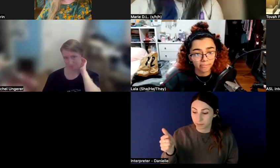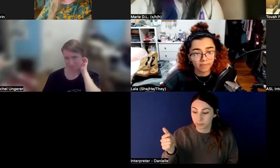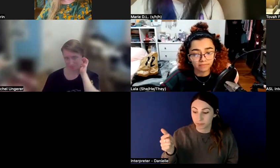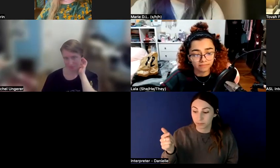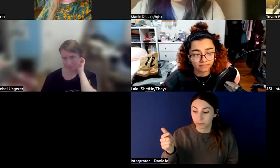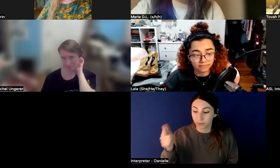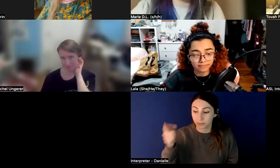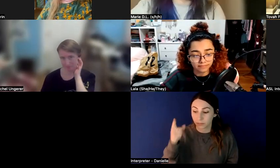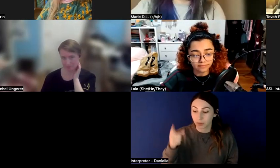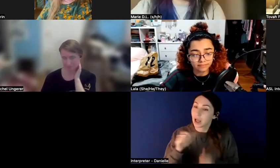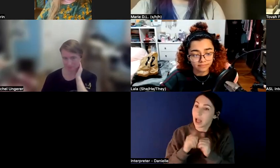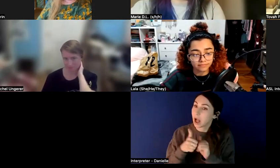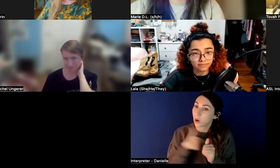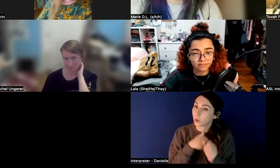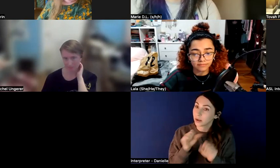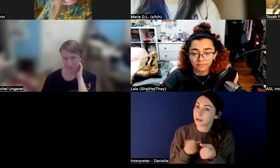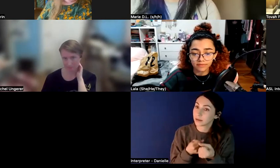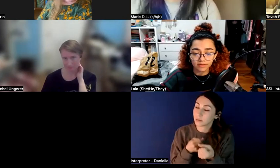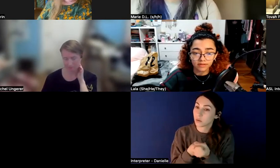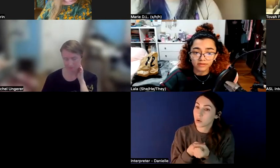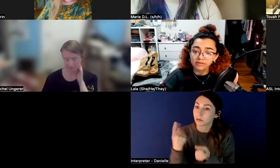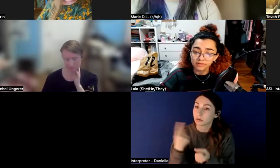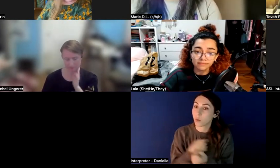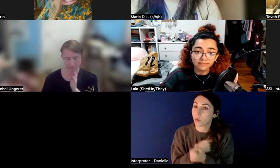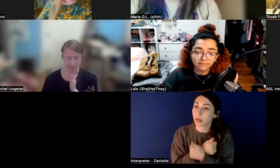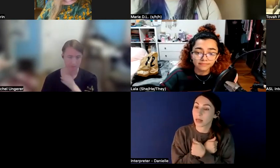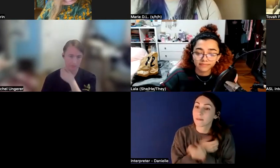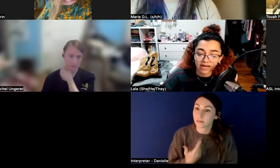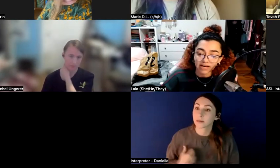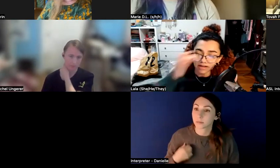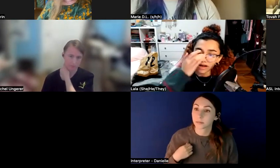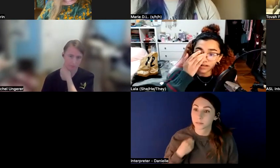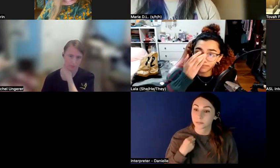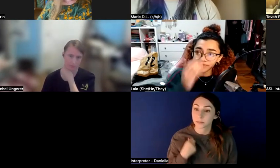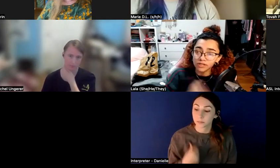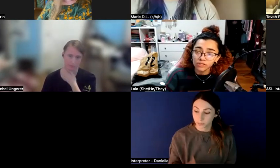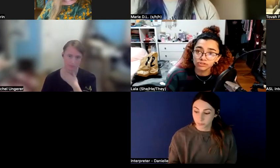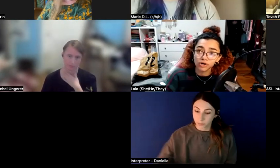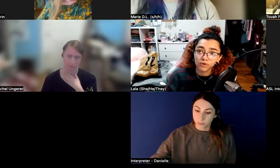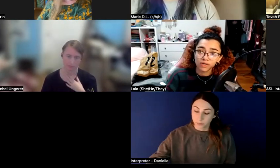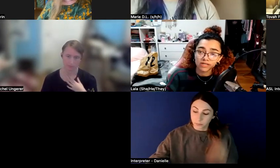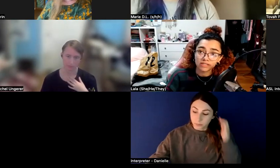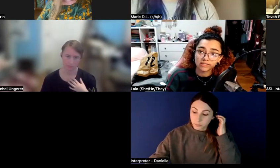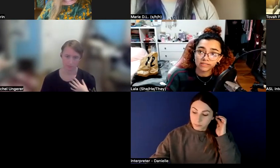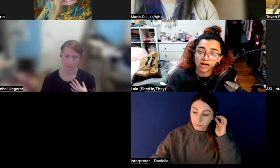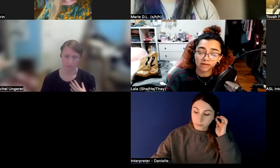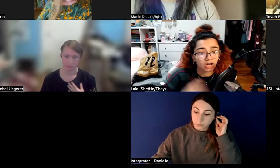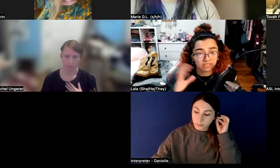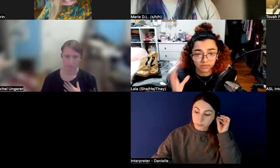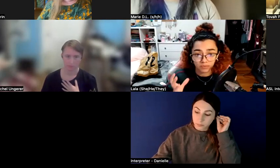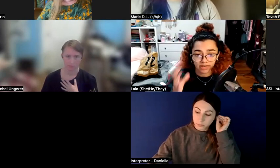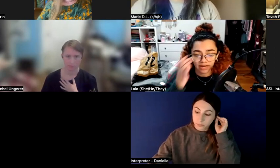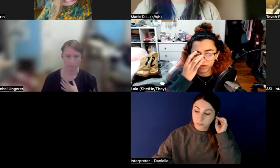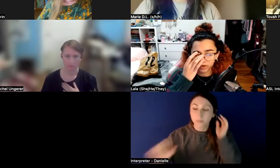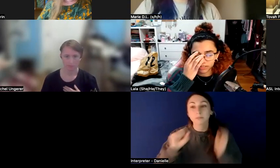How can we support a loved one? What are some ways? Yeah. So